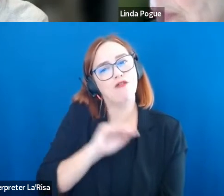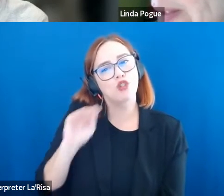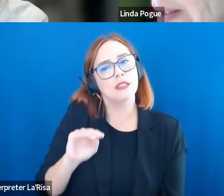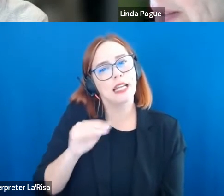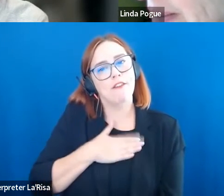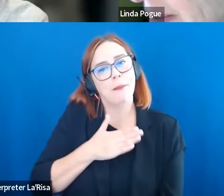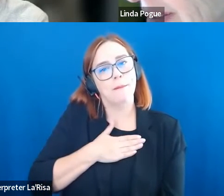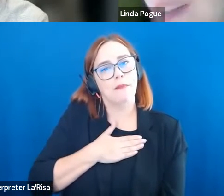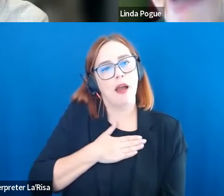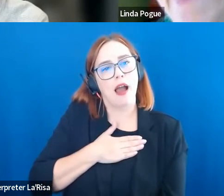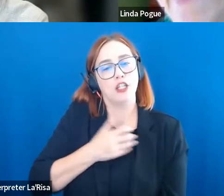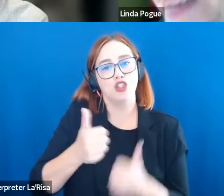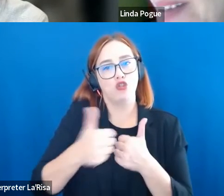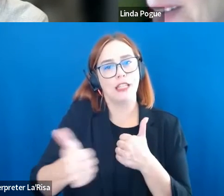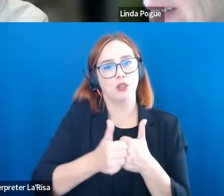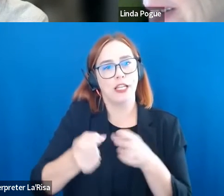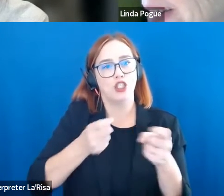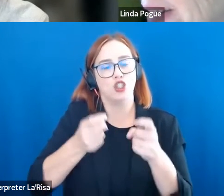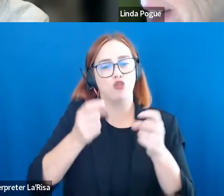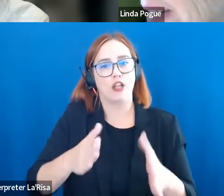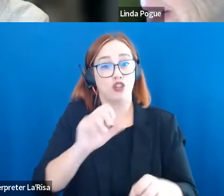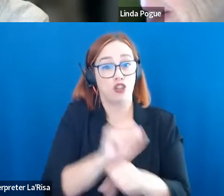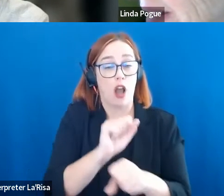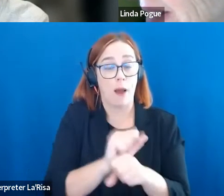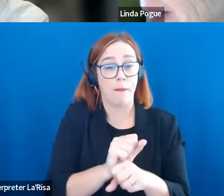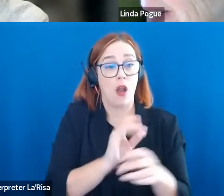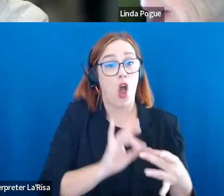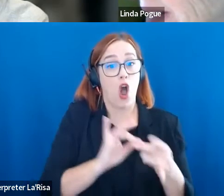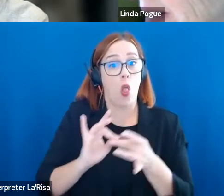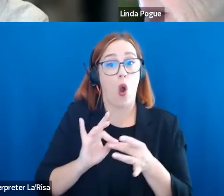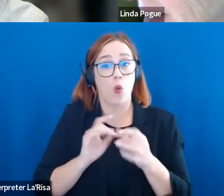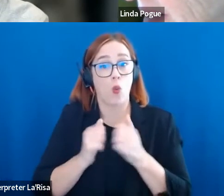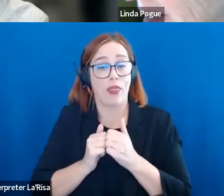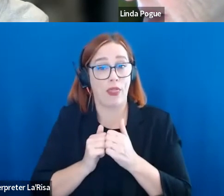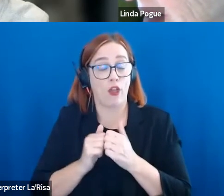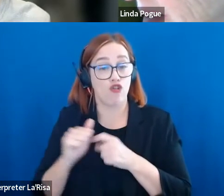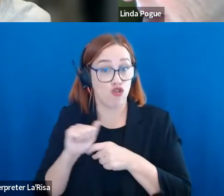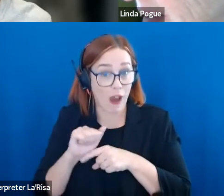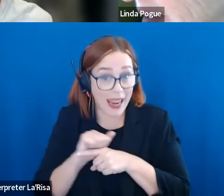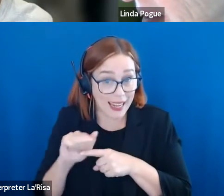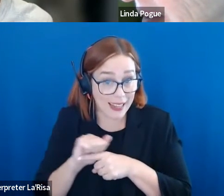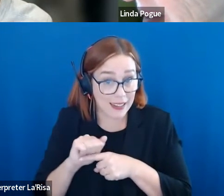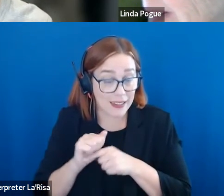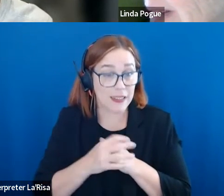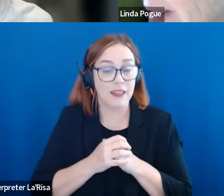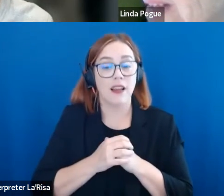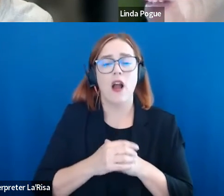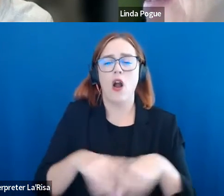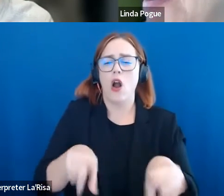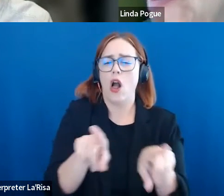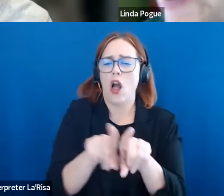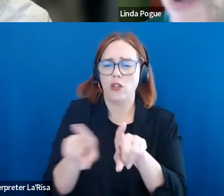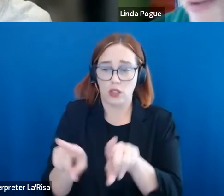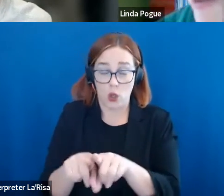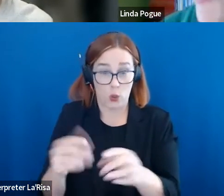transportation director's job, along with training. And then one of the other things that's really come to light is background checks. I mean,